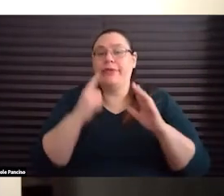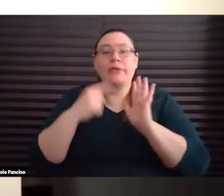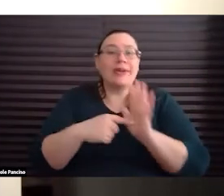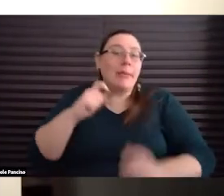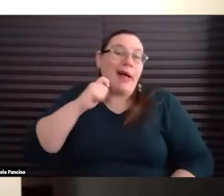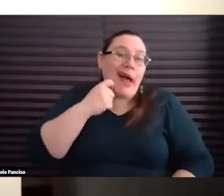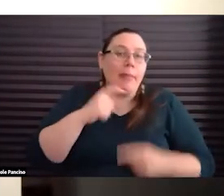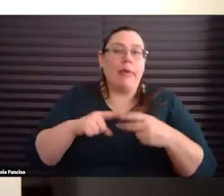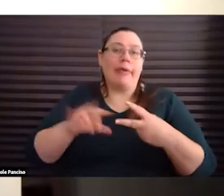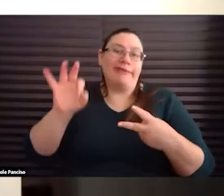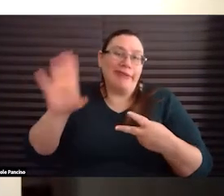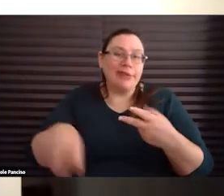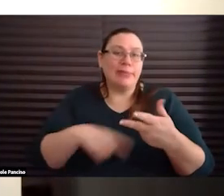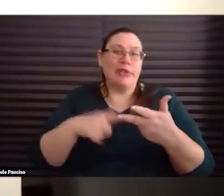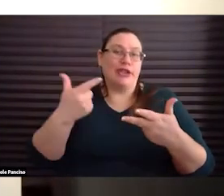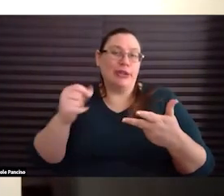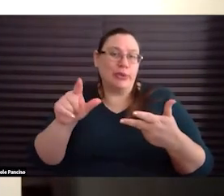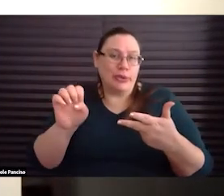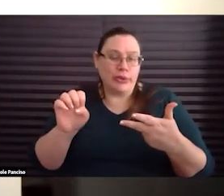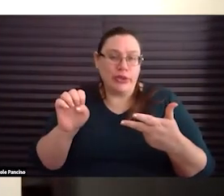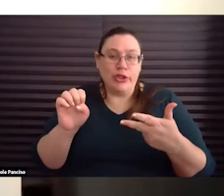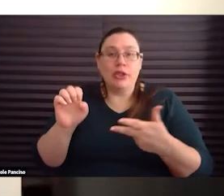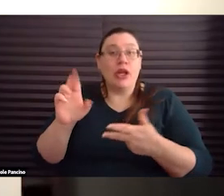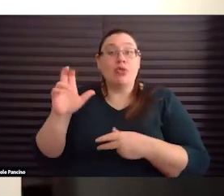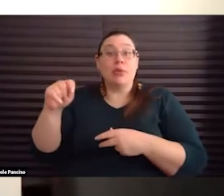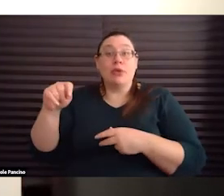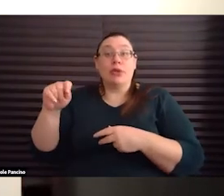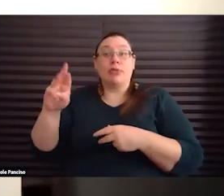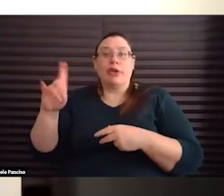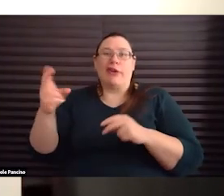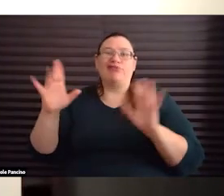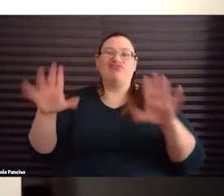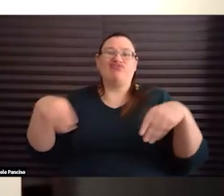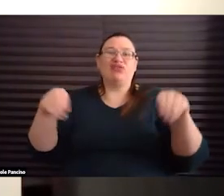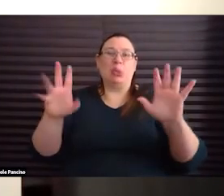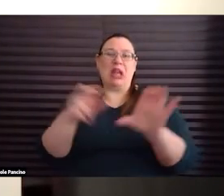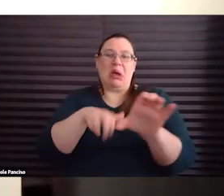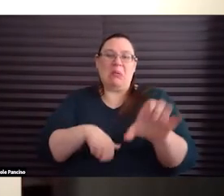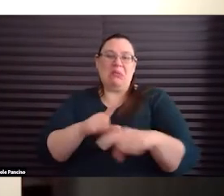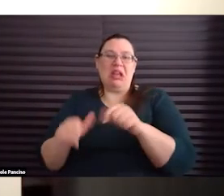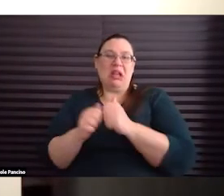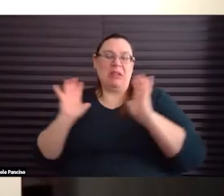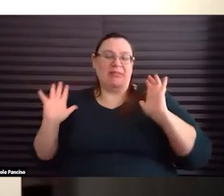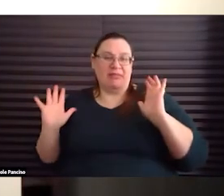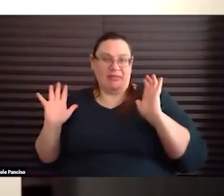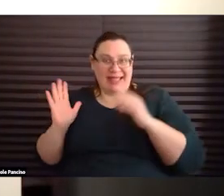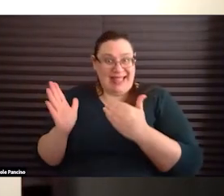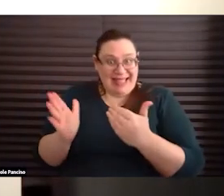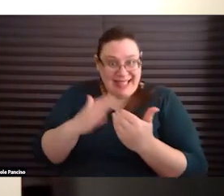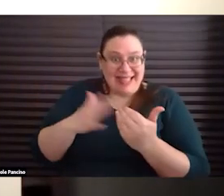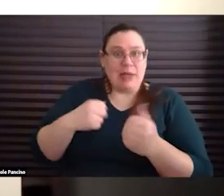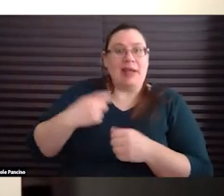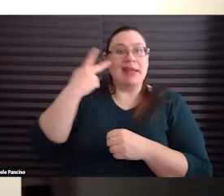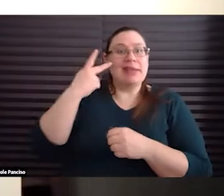and Google. And he sold out because he knew he couldn't compete. And we could easily see Netflix become a